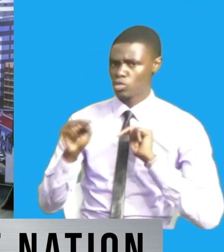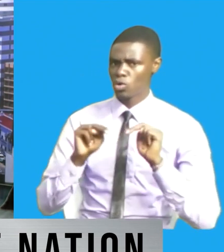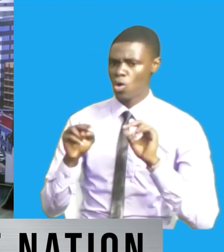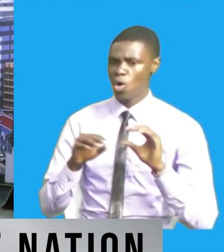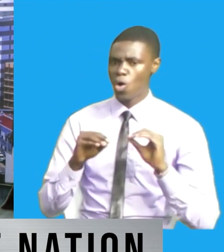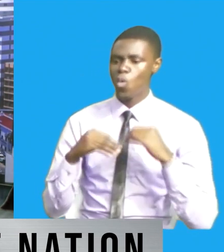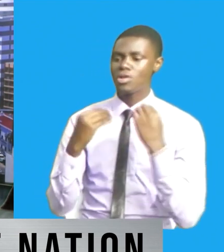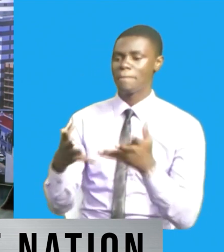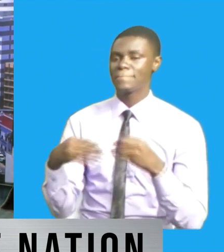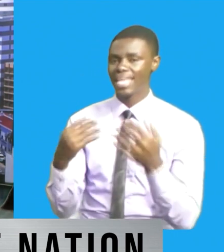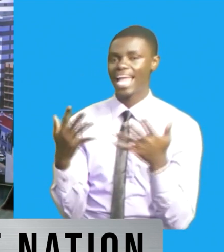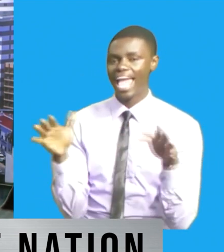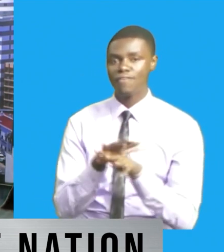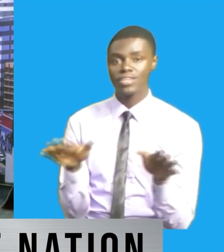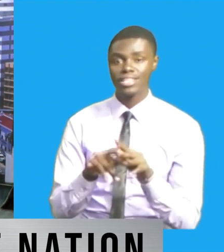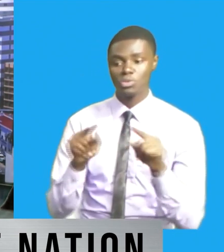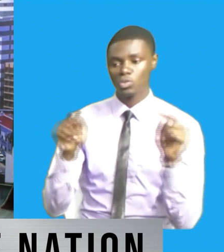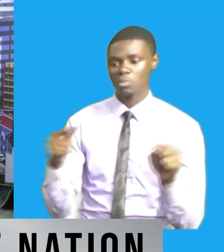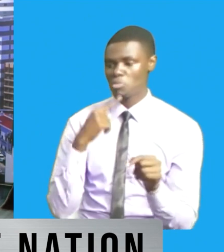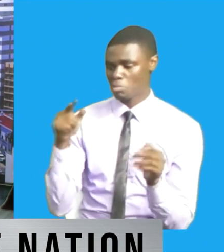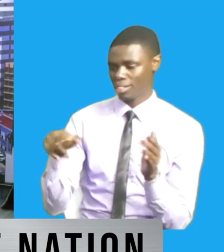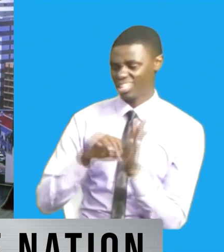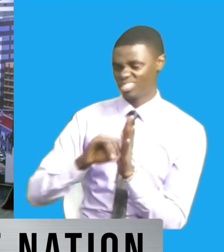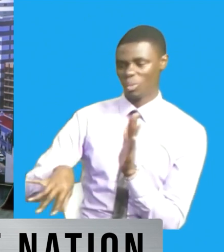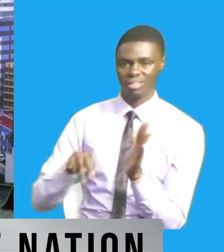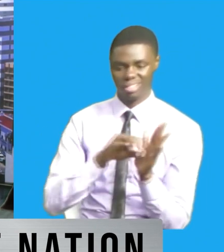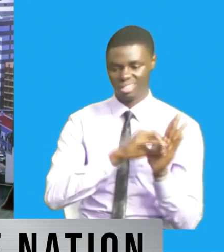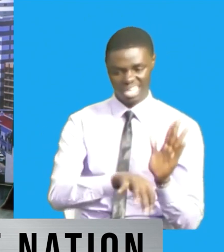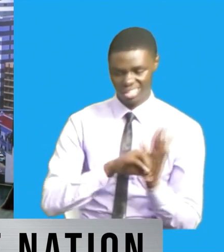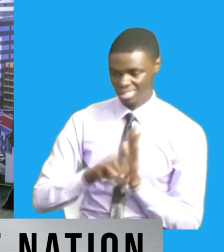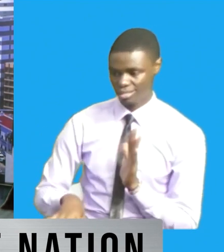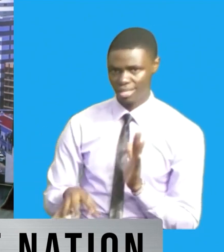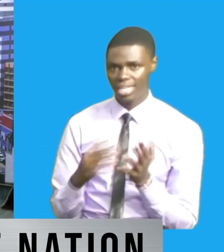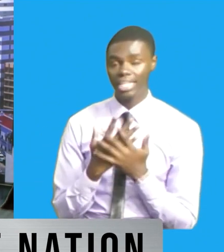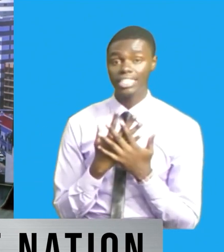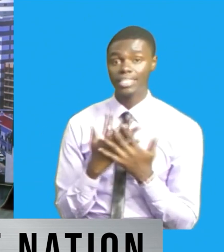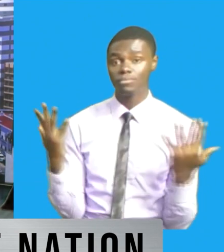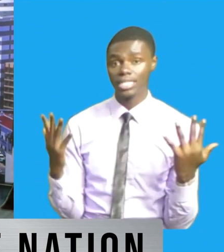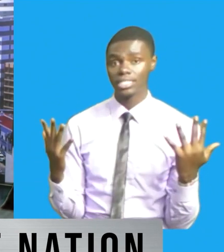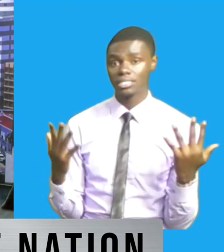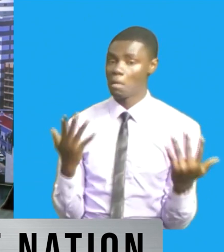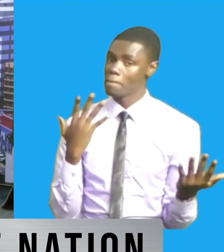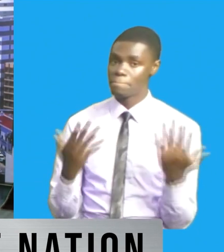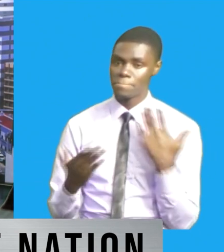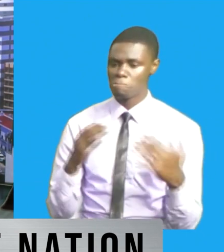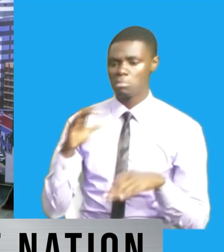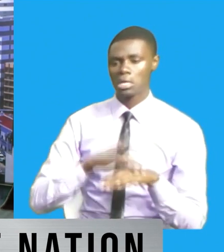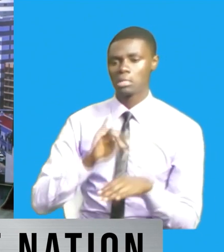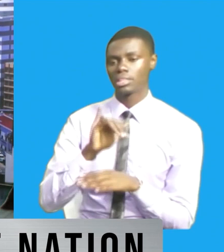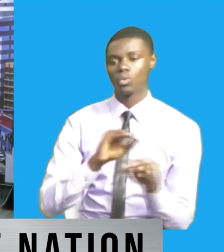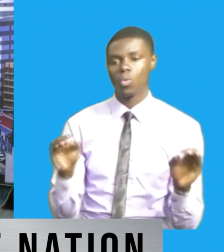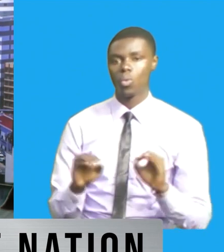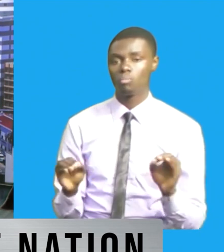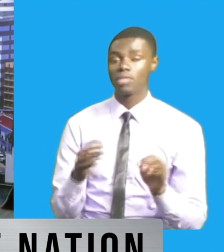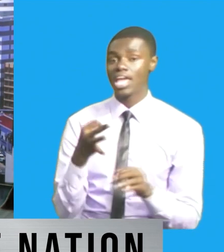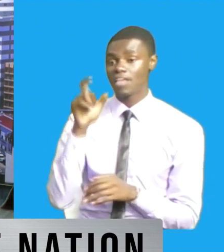yako yote kwa meza, alafu unaambiwa hii wacha. So I think some of those are things that they may not even get that because kama